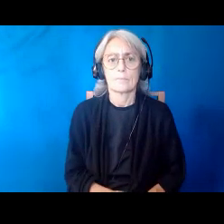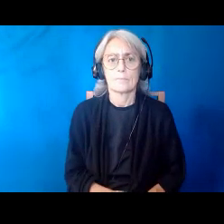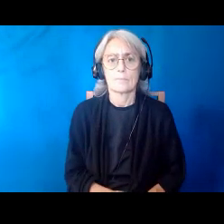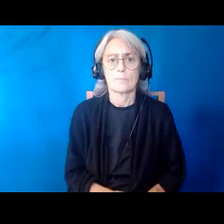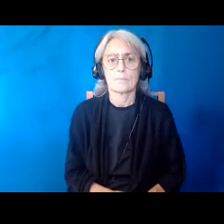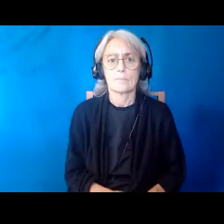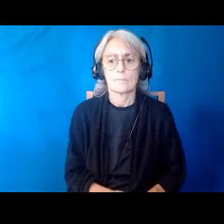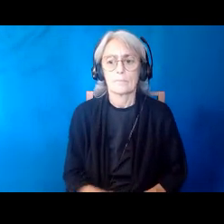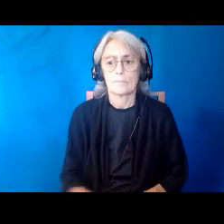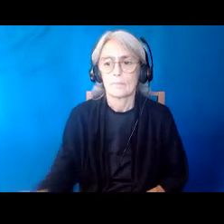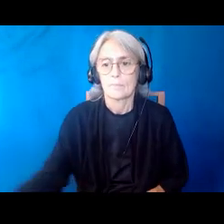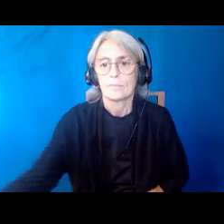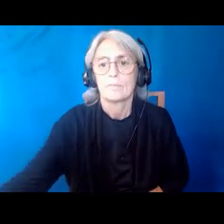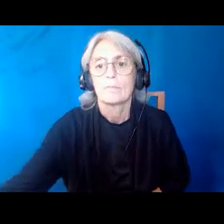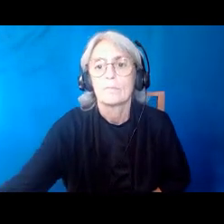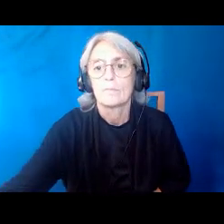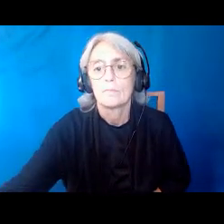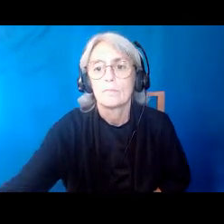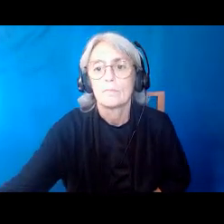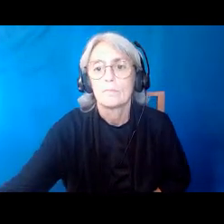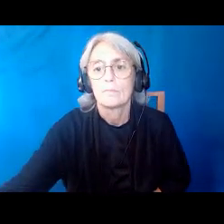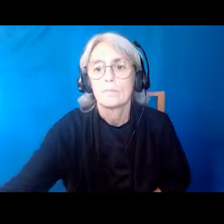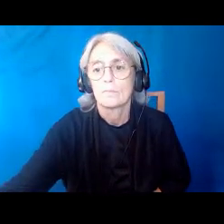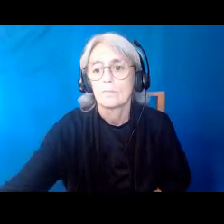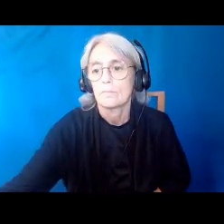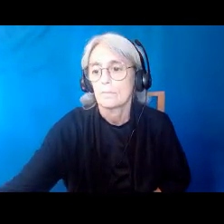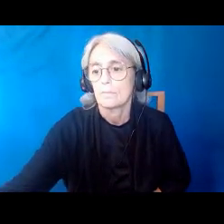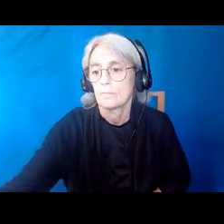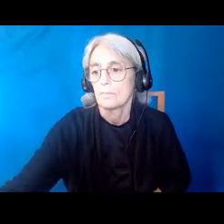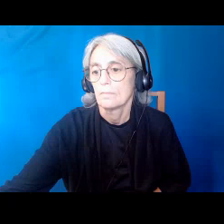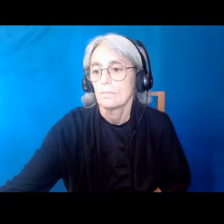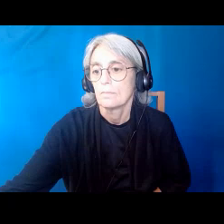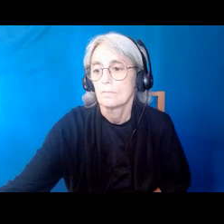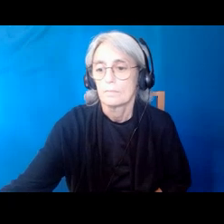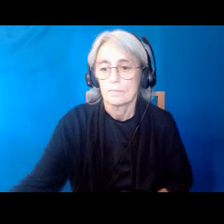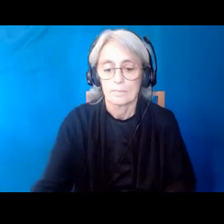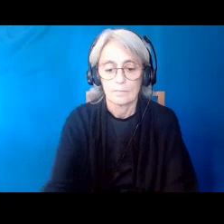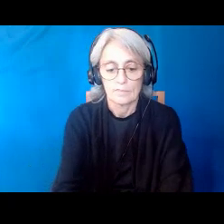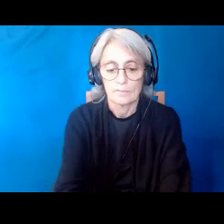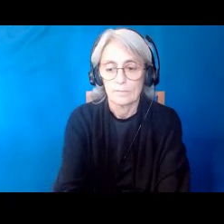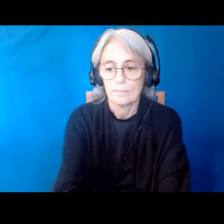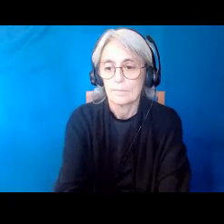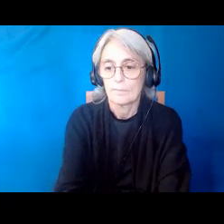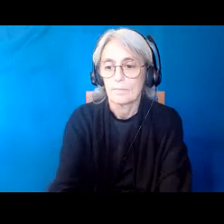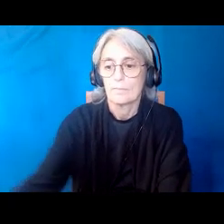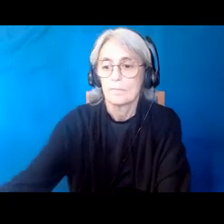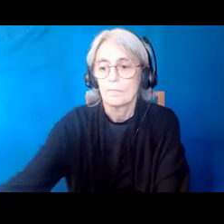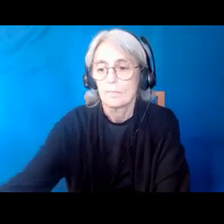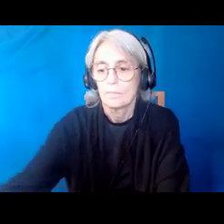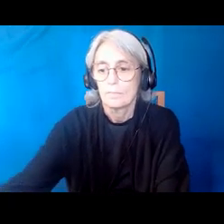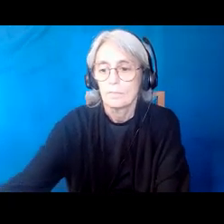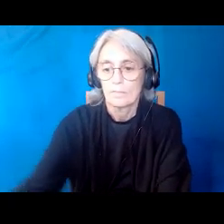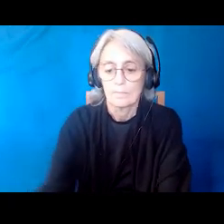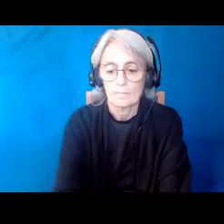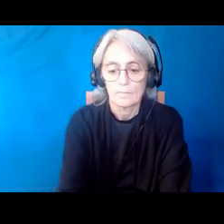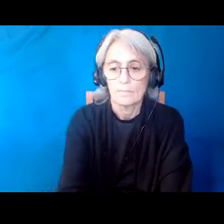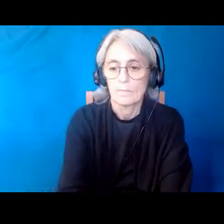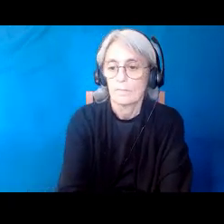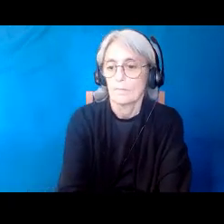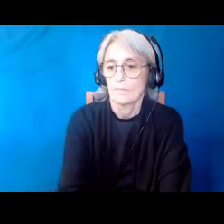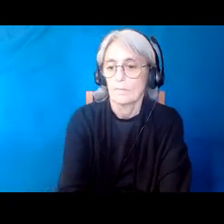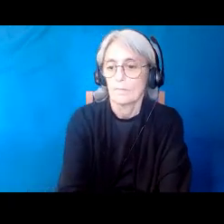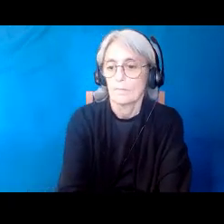thank you. Thank you so much. For the chair. Oh, yes, Commissioner Bradshaw. I mean no offense to the